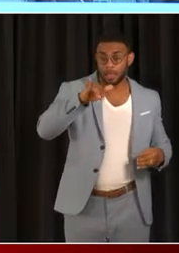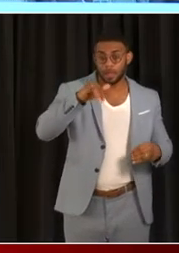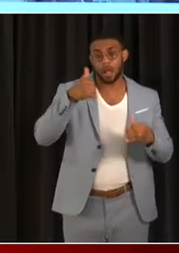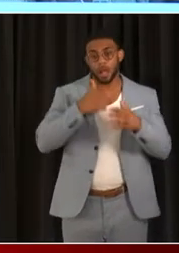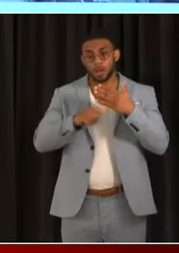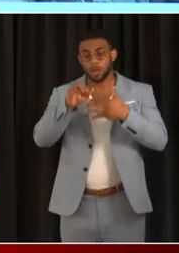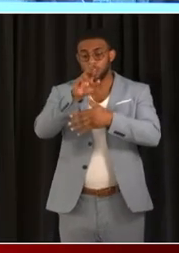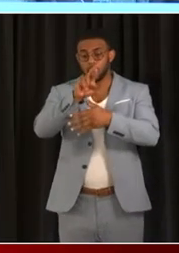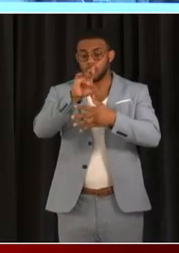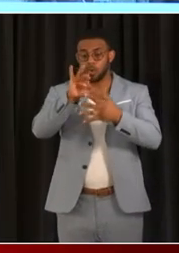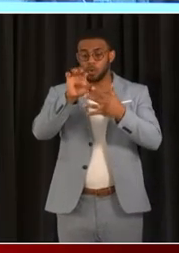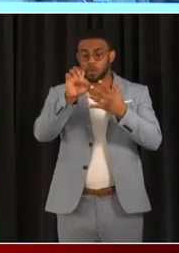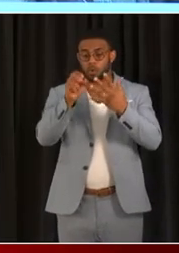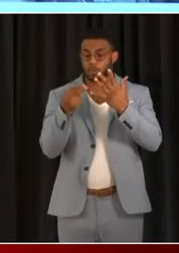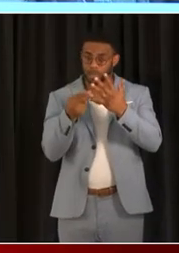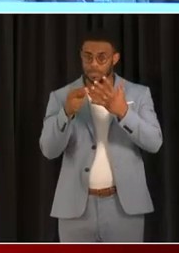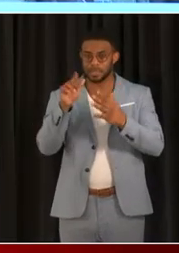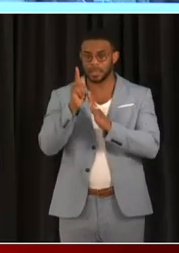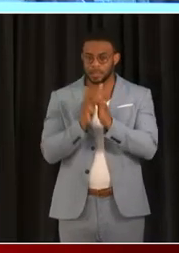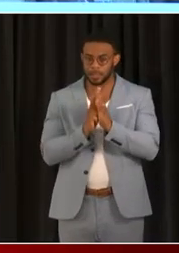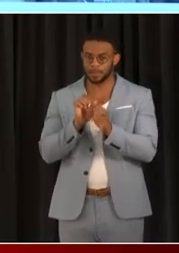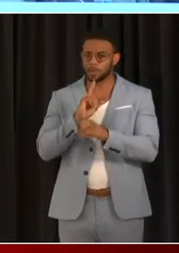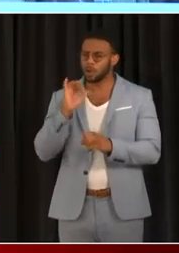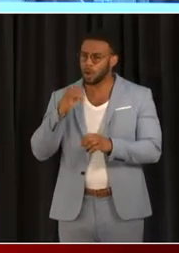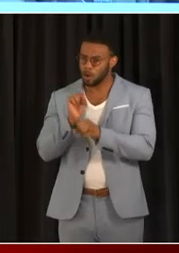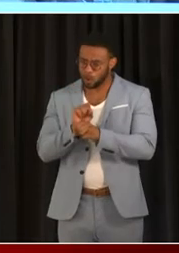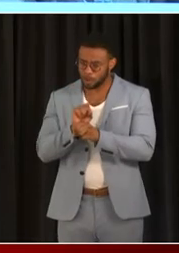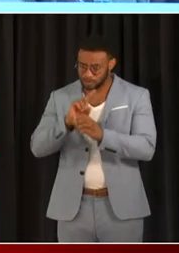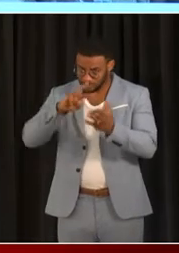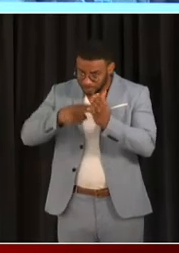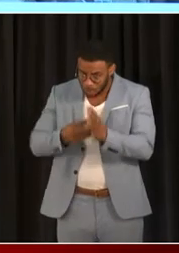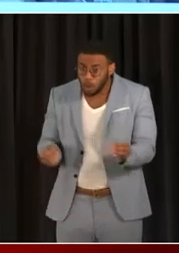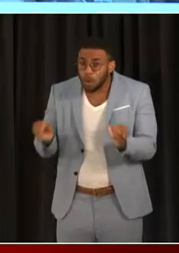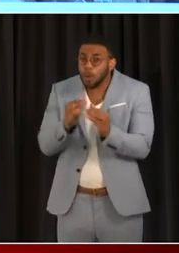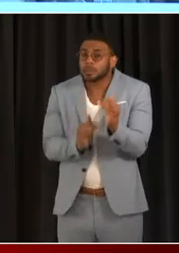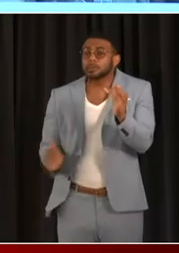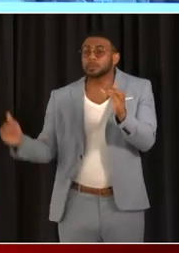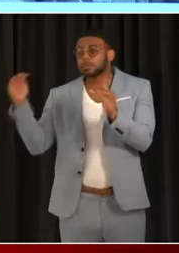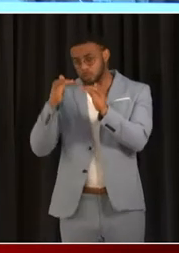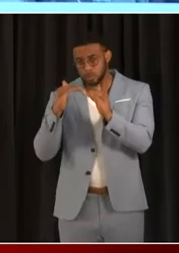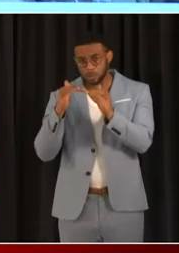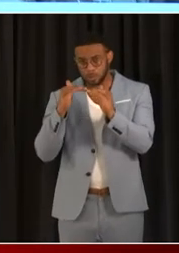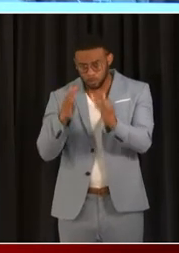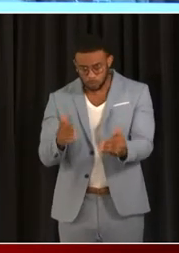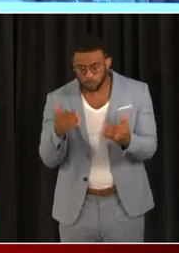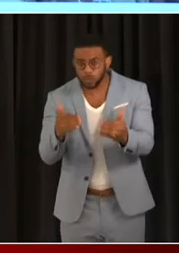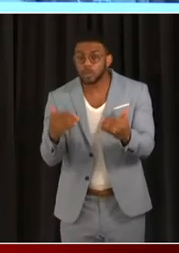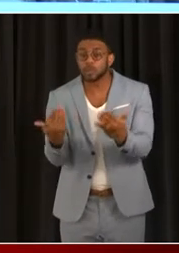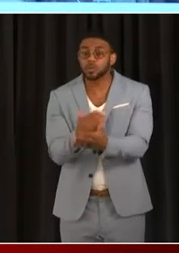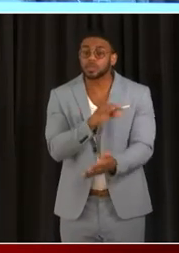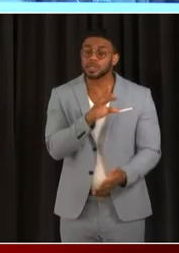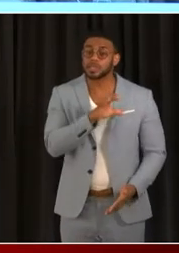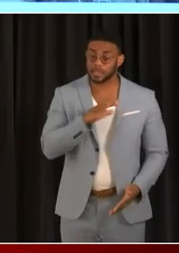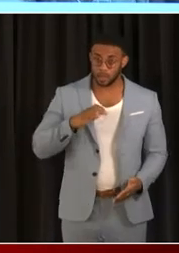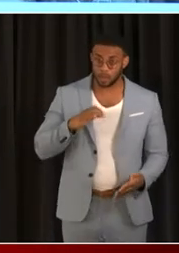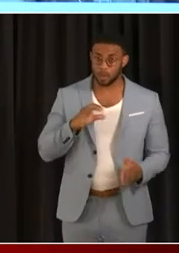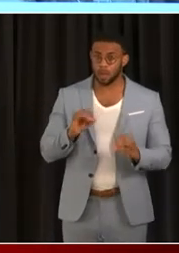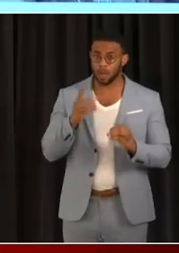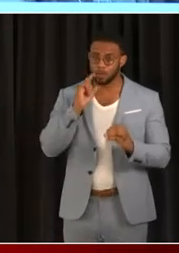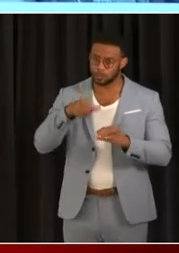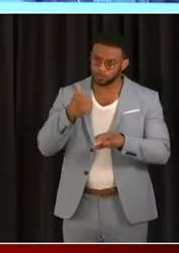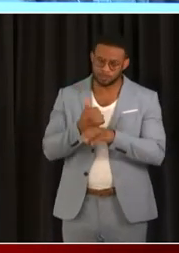Act is a comprehensive measure that will ensure our work is intentionally more equitable moving forward. The new council office is